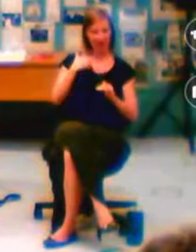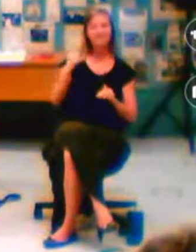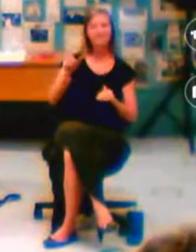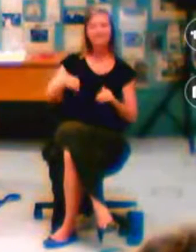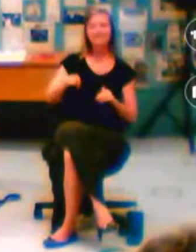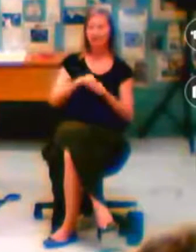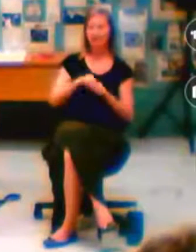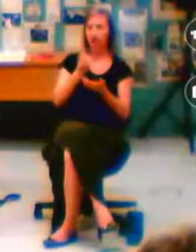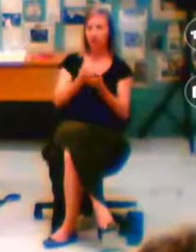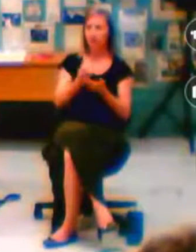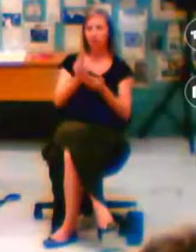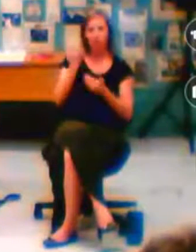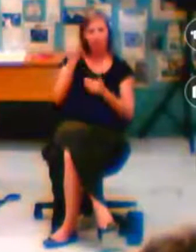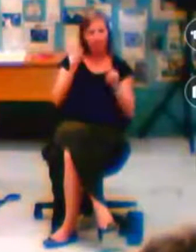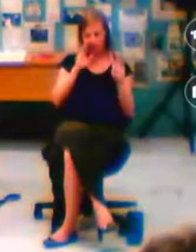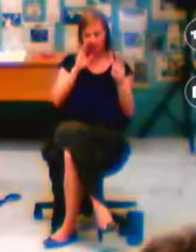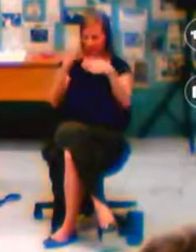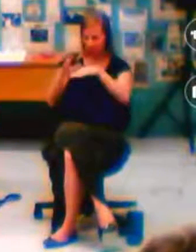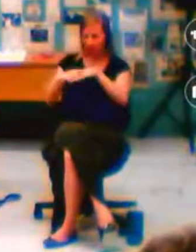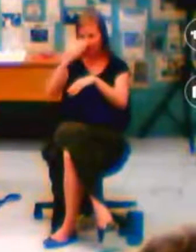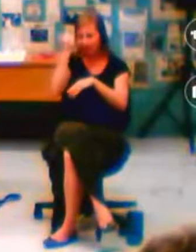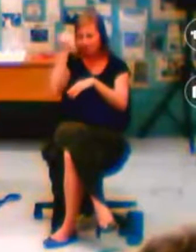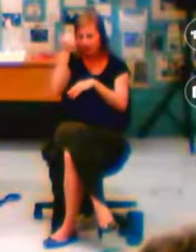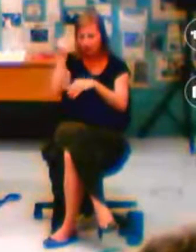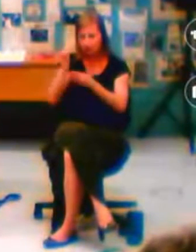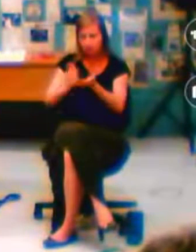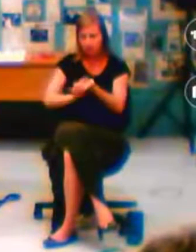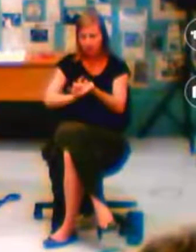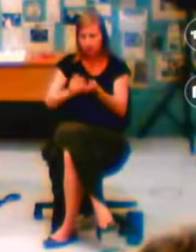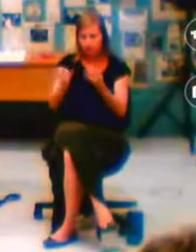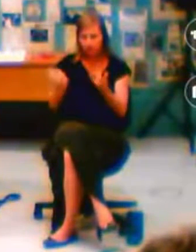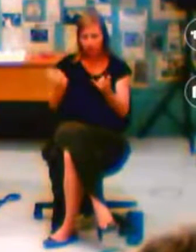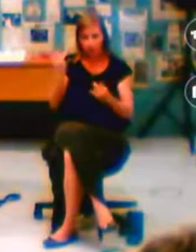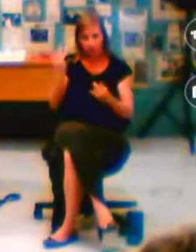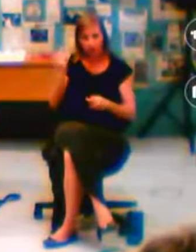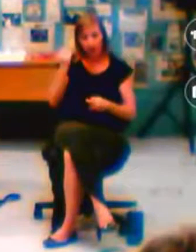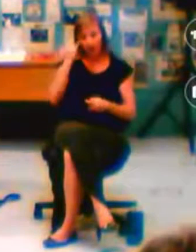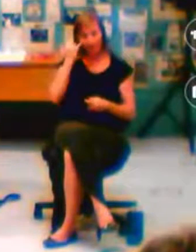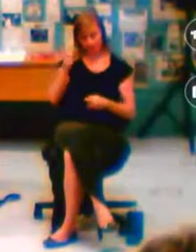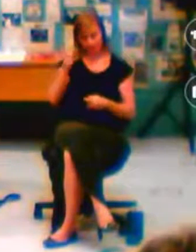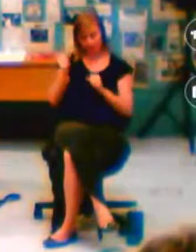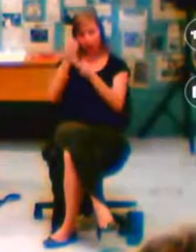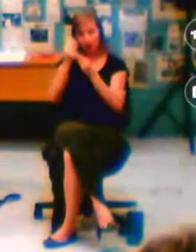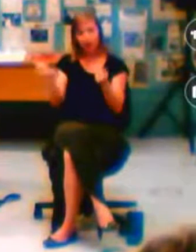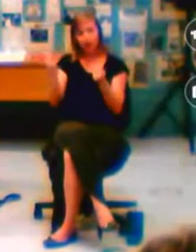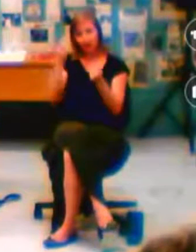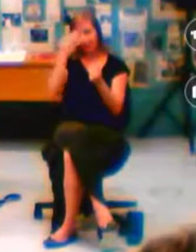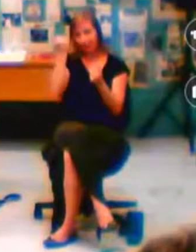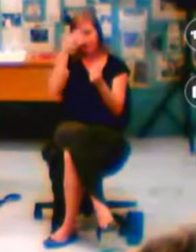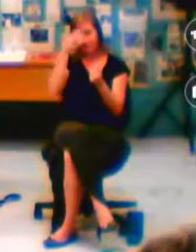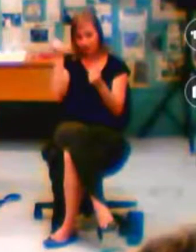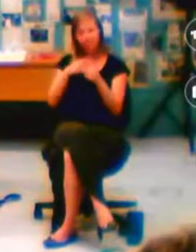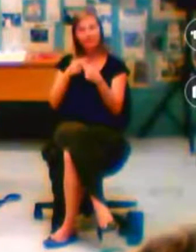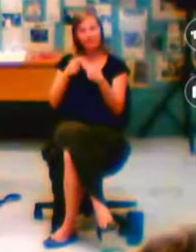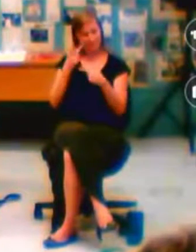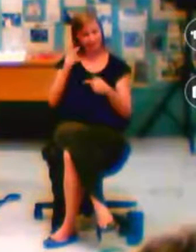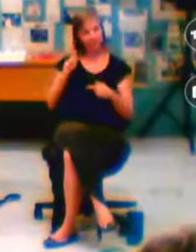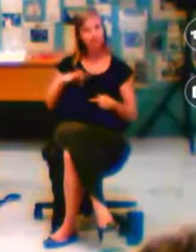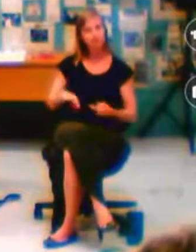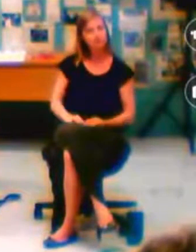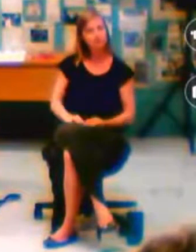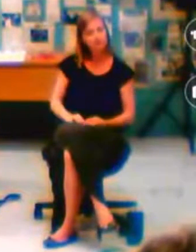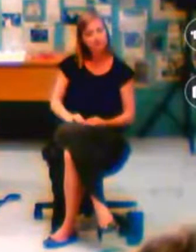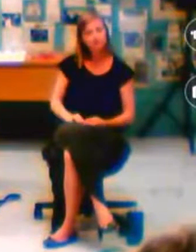your working conditions at a university or whatever. You need to be able to attract people. What profits do is signal where there are needs